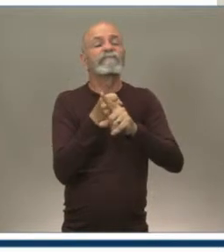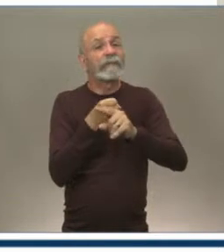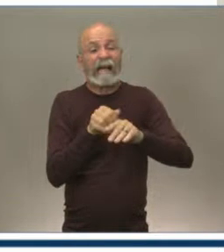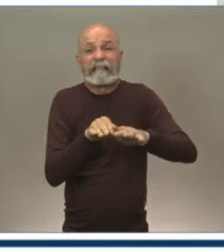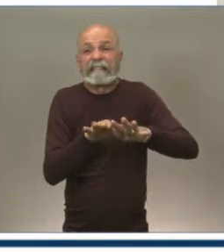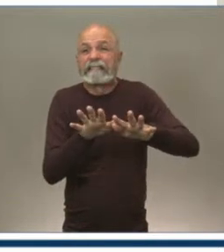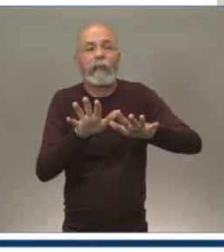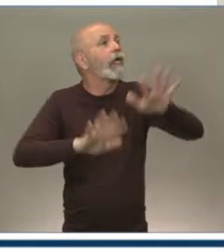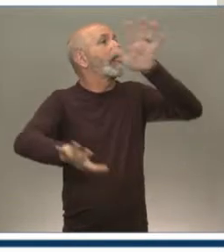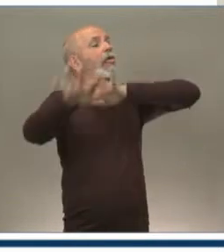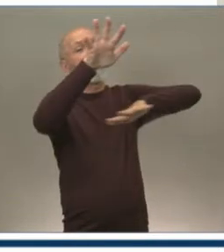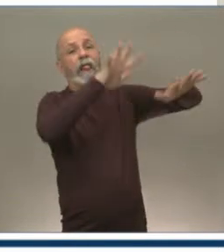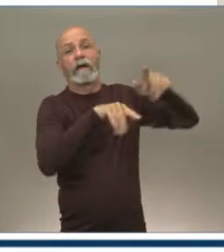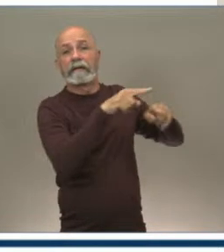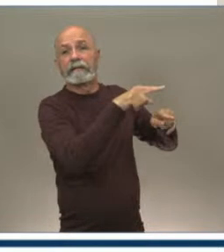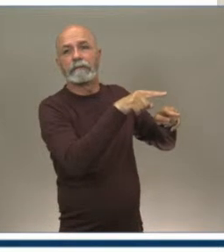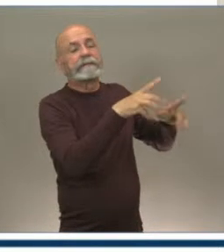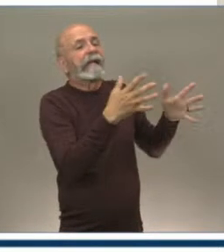CBC.